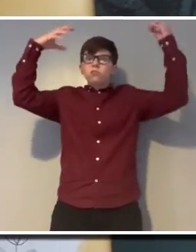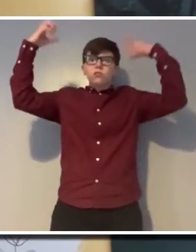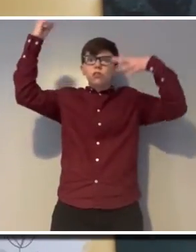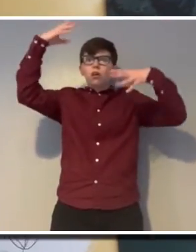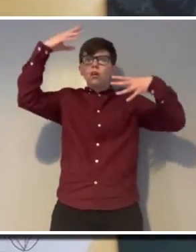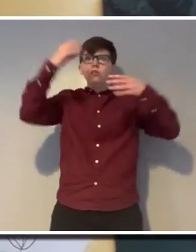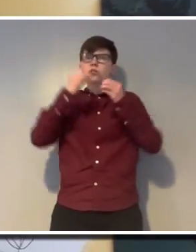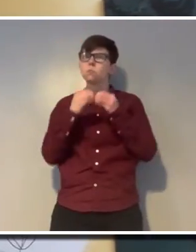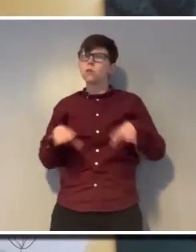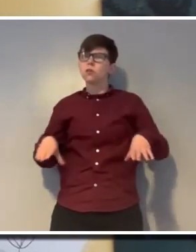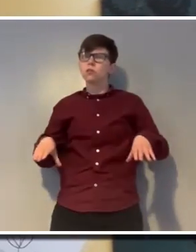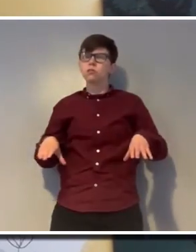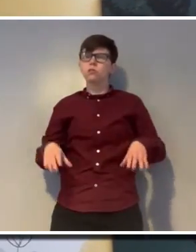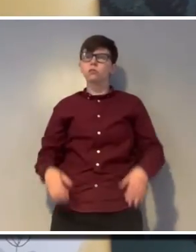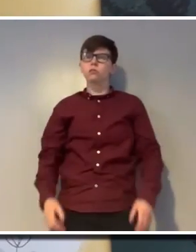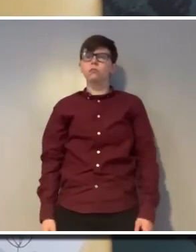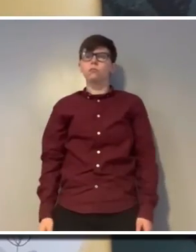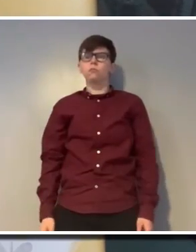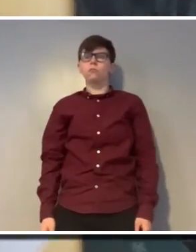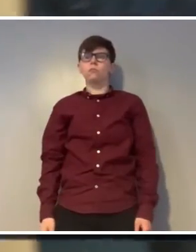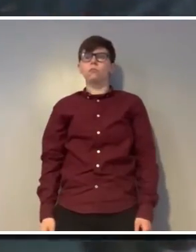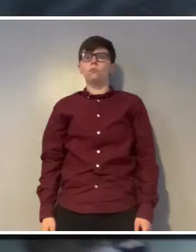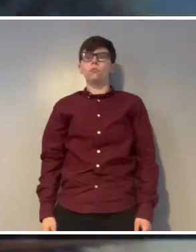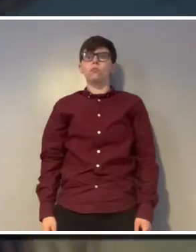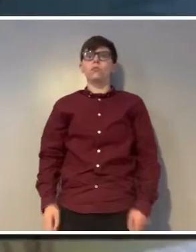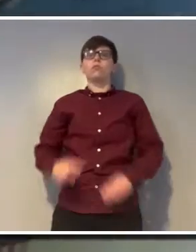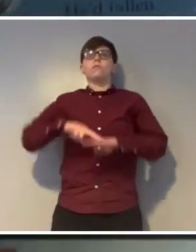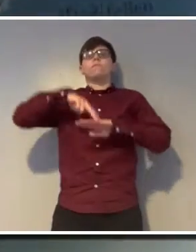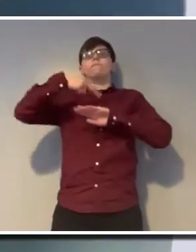Not somewhere a star should be.